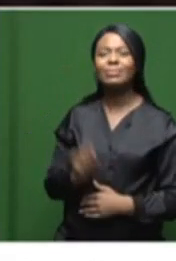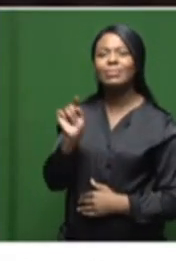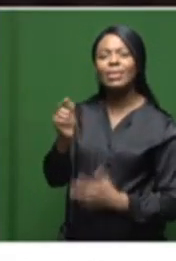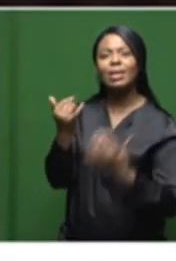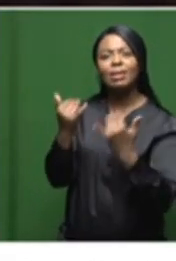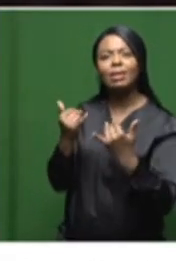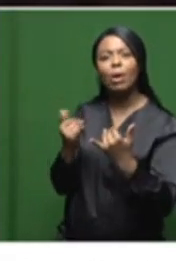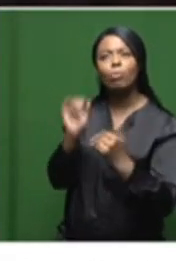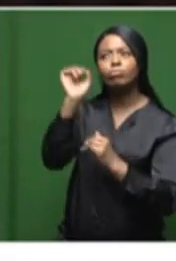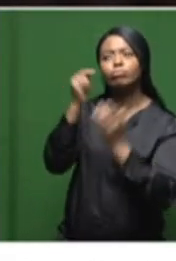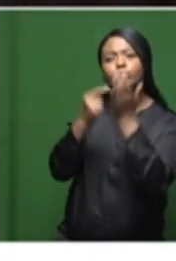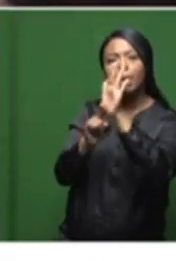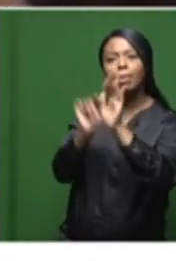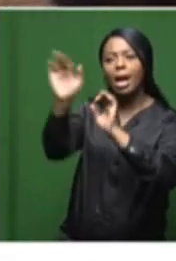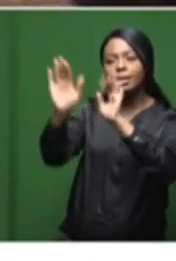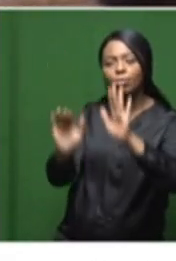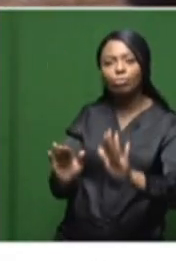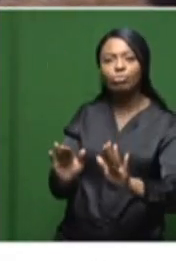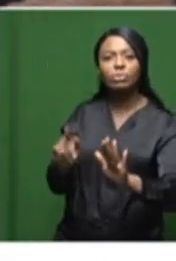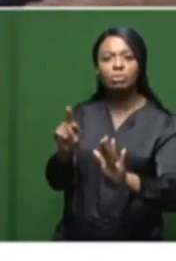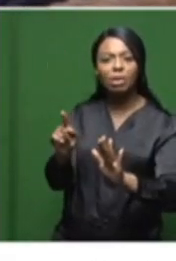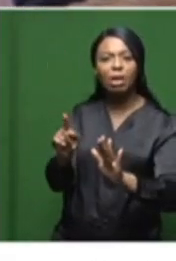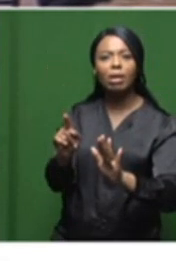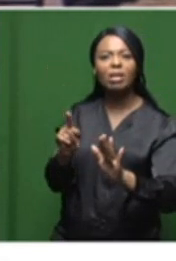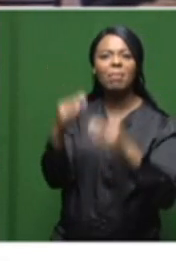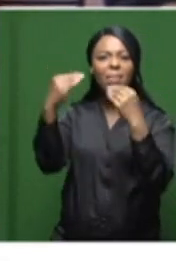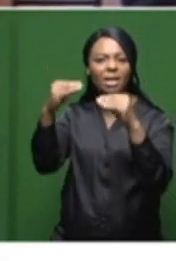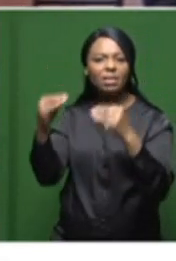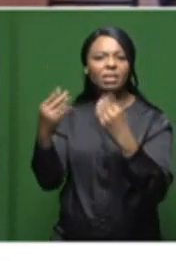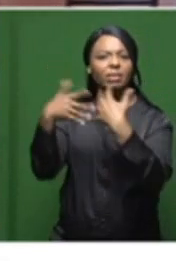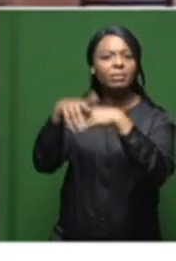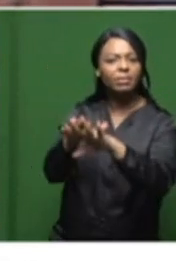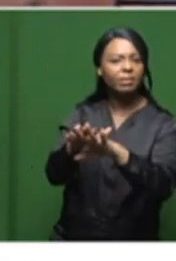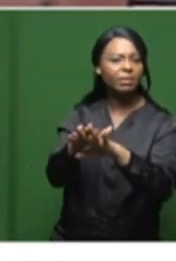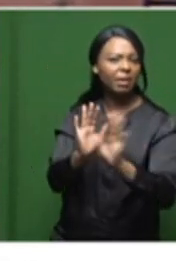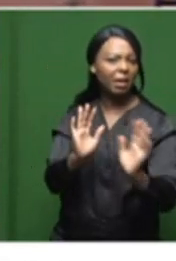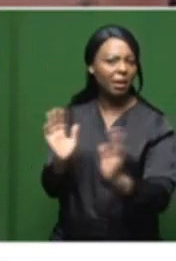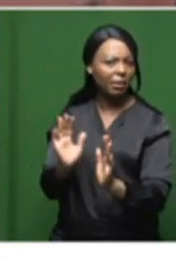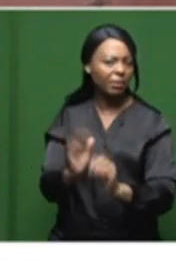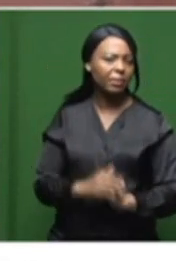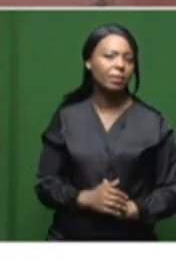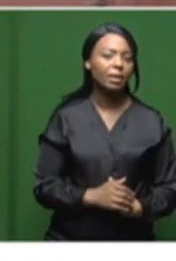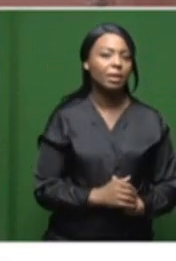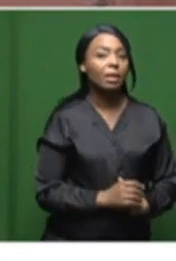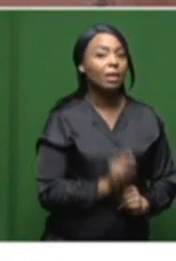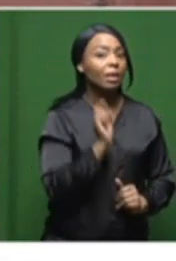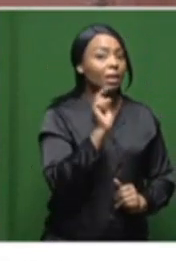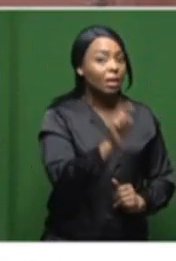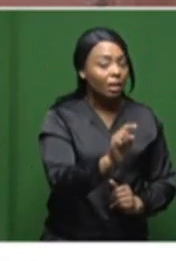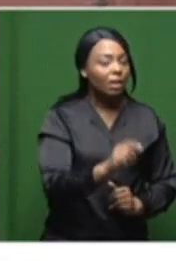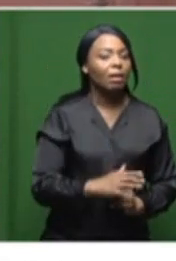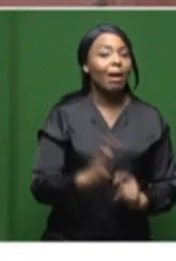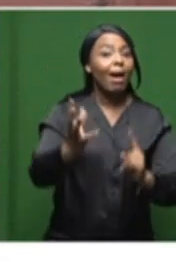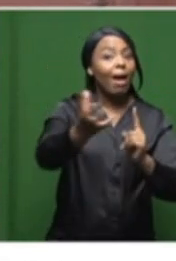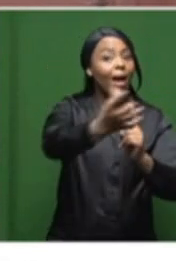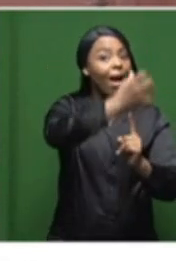rather infuse the exhibition together. Talk to us more about that. So to